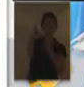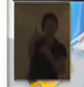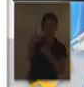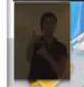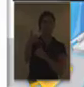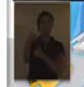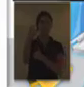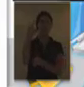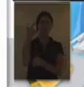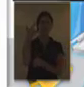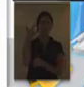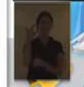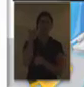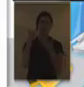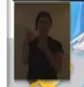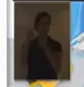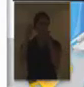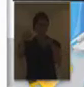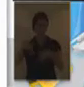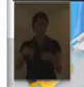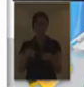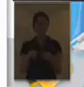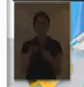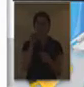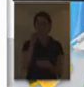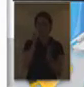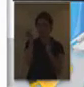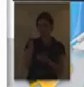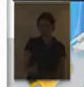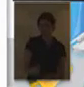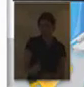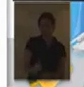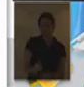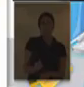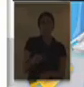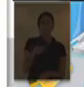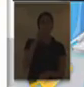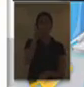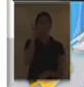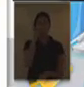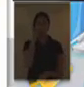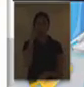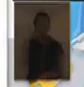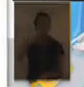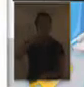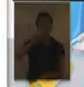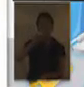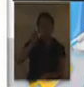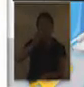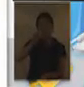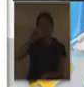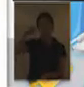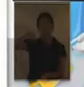cables, wireless, low consumption, mobile, Wiimote.